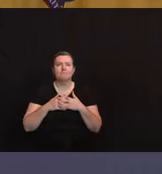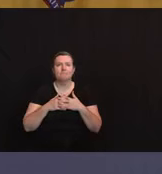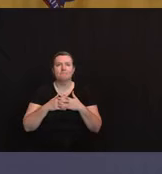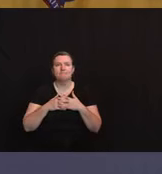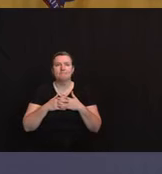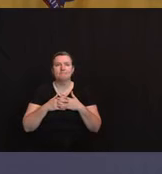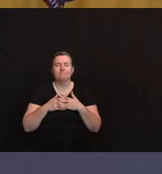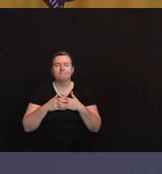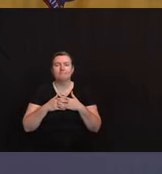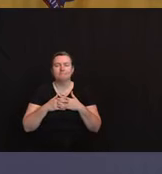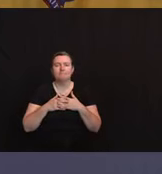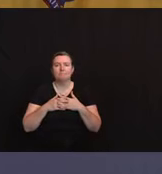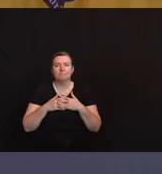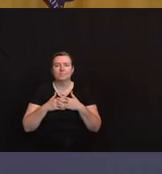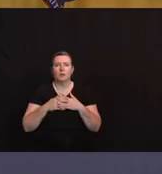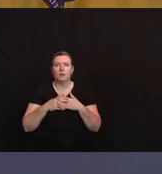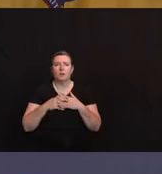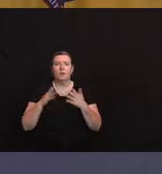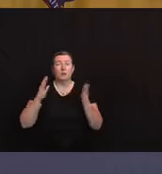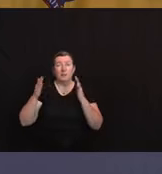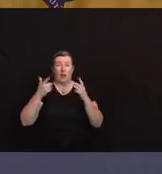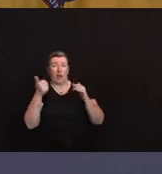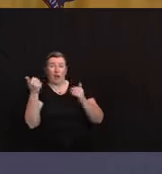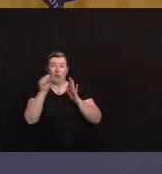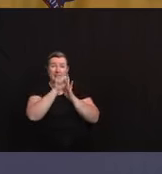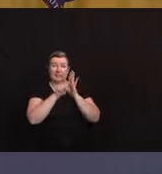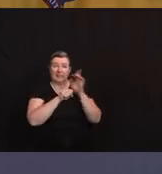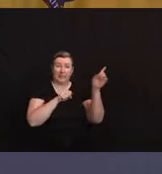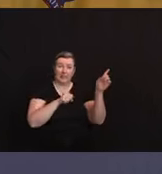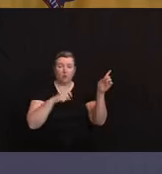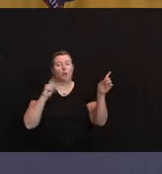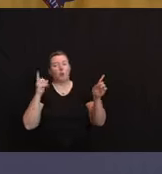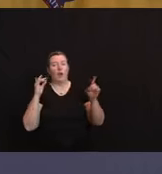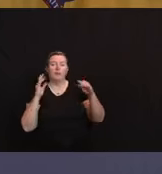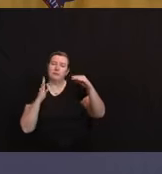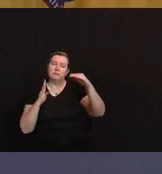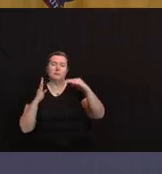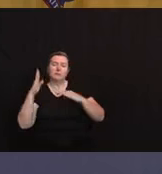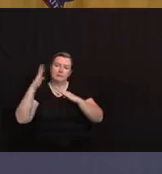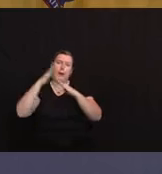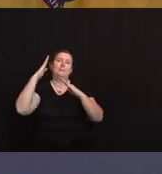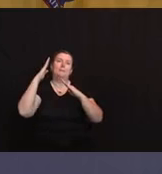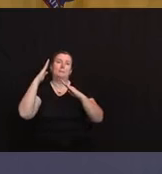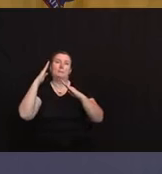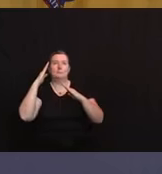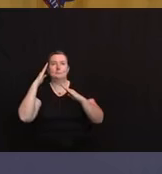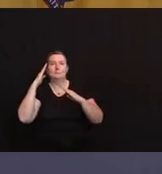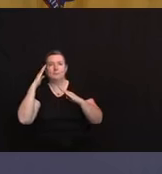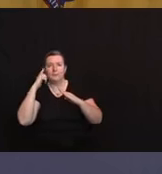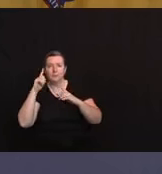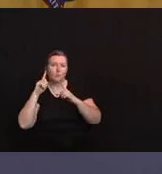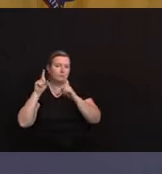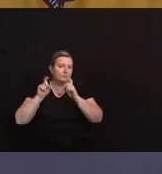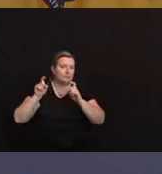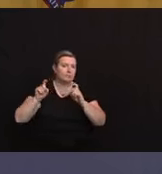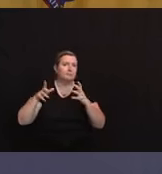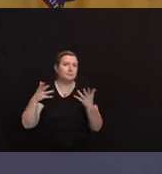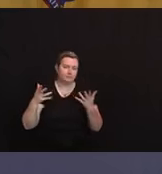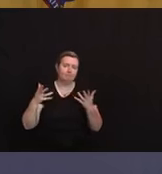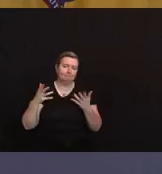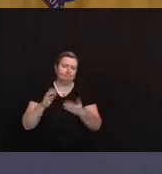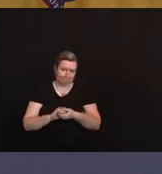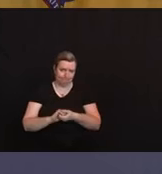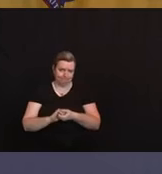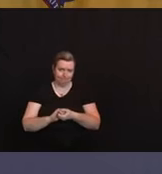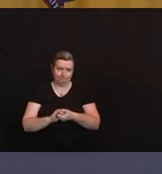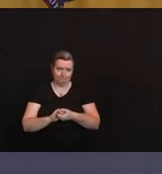couple of states in America testing capacity. We have mentioned many times a month plus ago that we had the